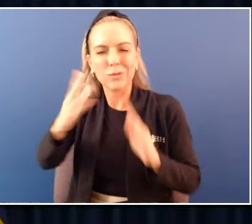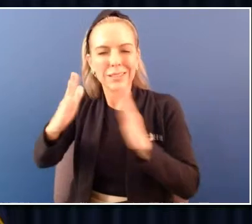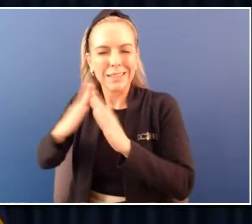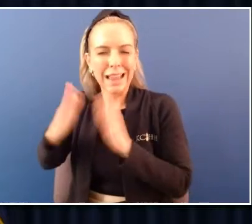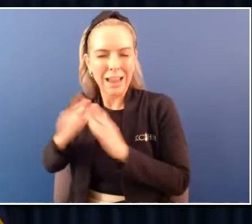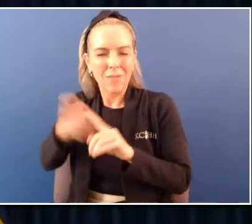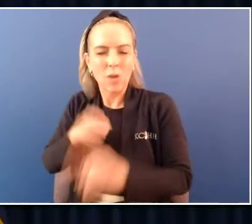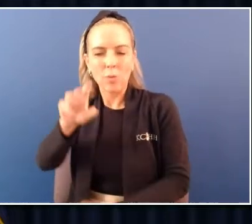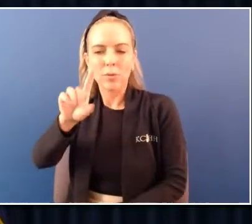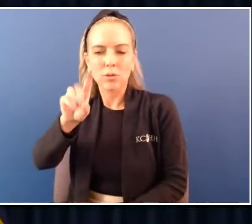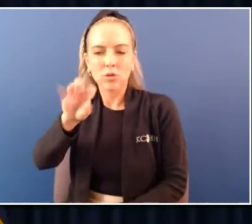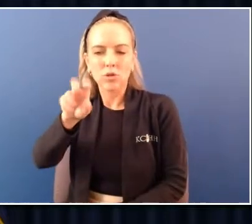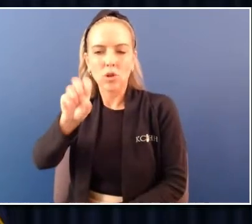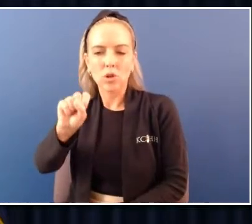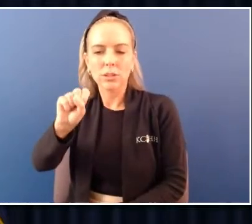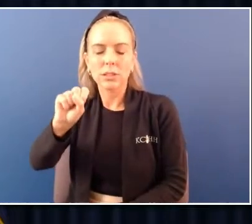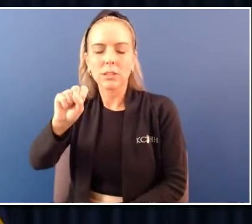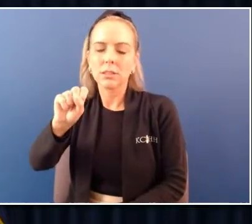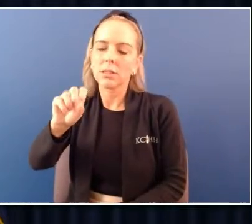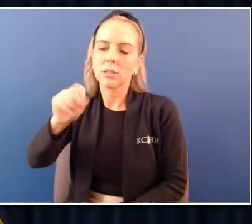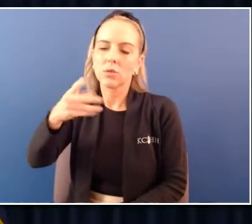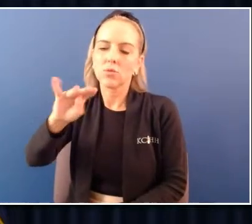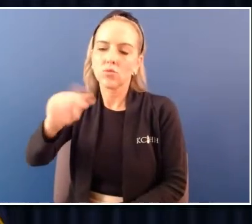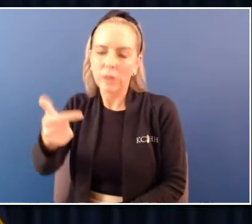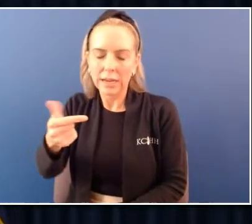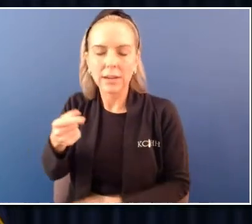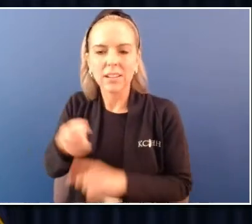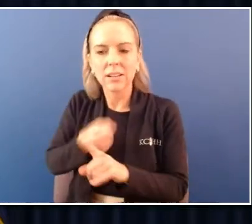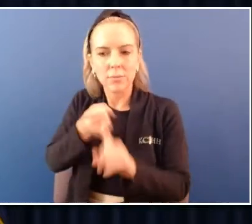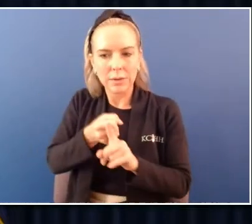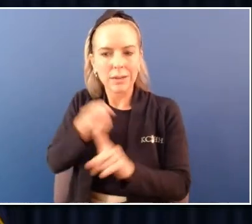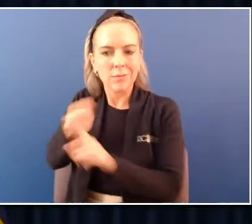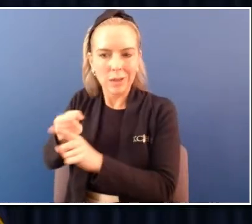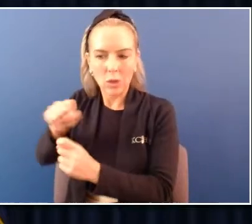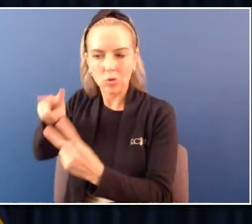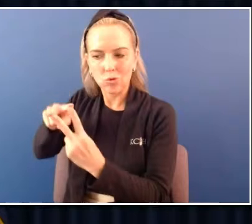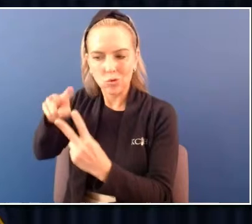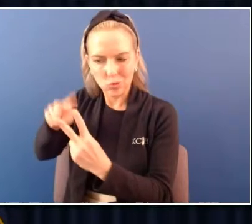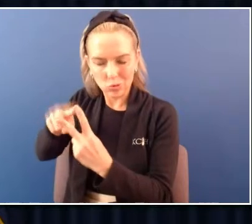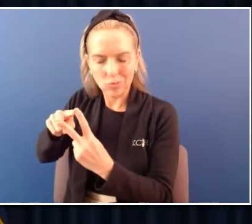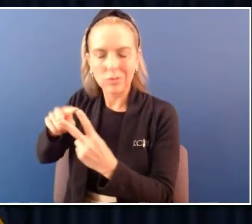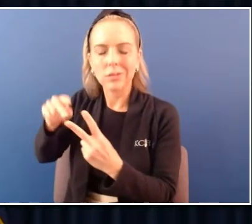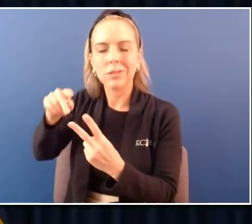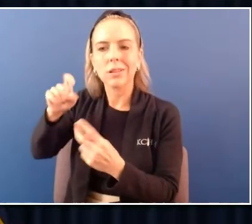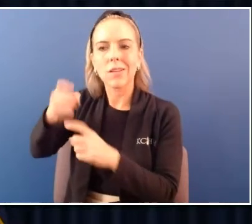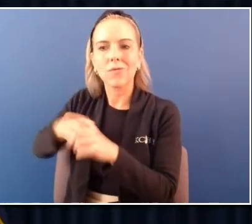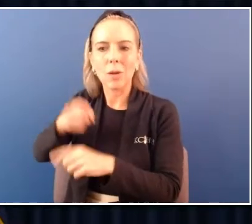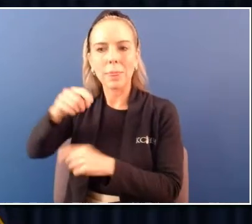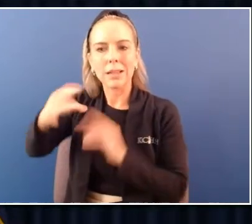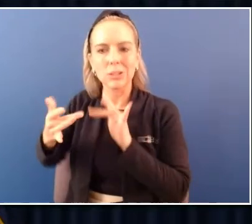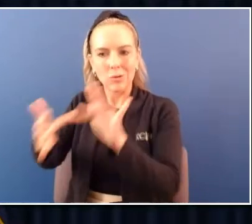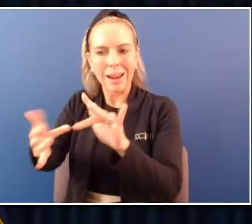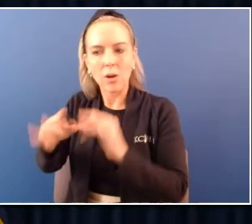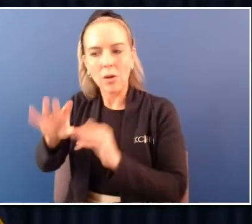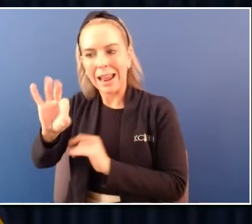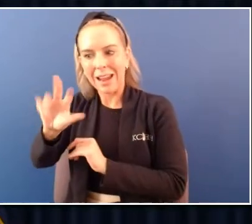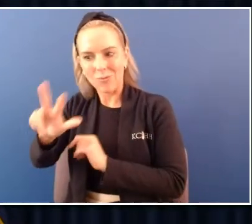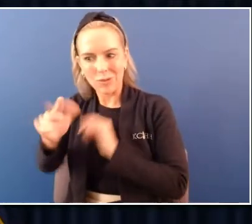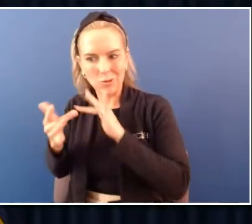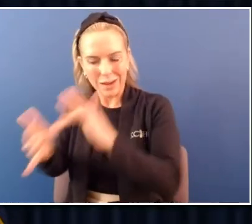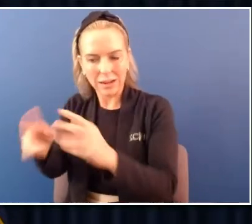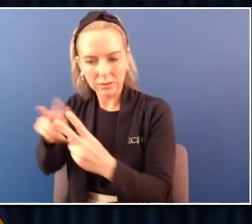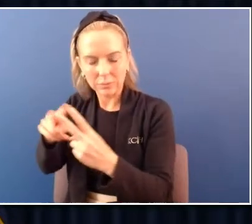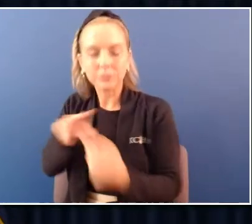got hit, Barnsley that had been hit before, and Charleston, which was hit by an F3 tornado this time. At Barren River